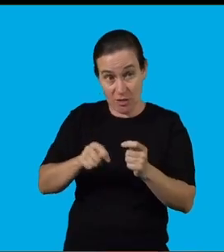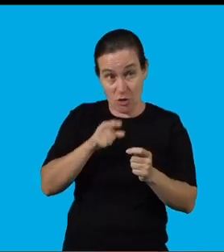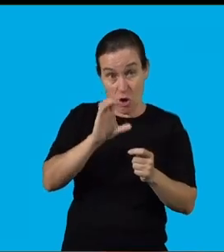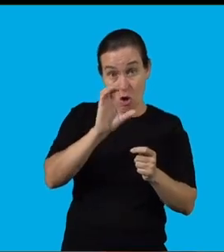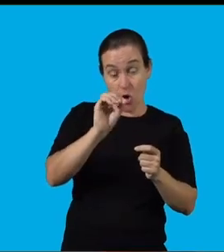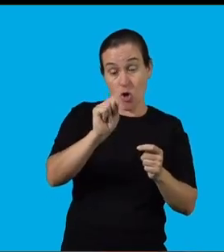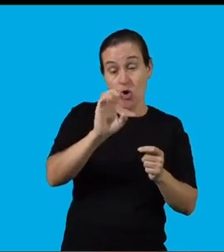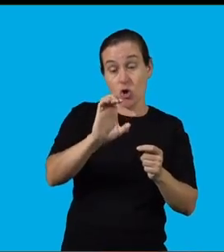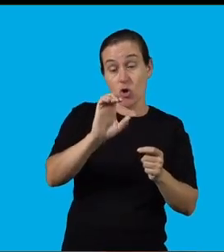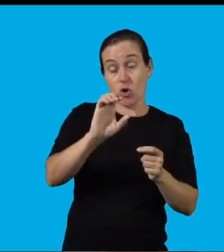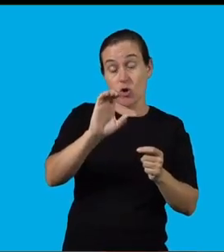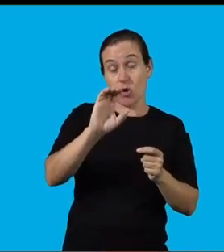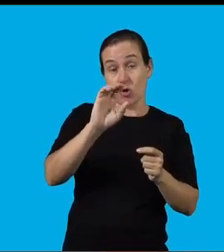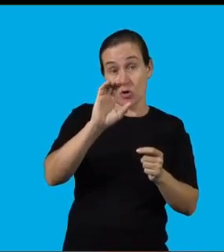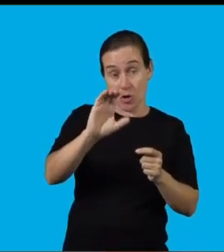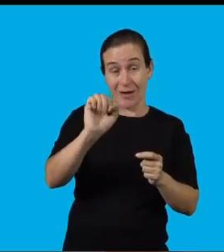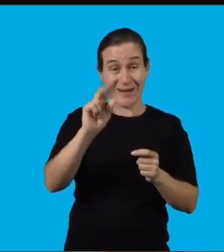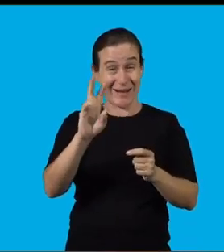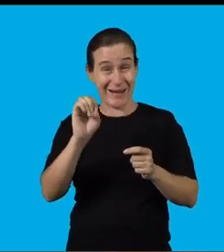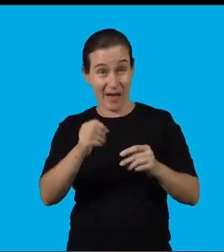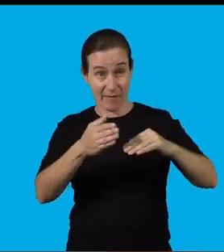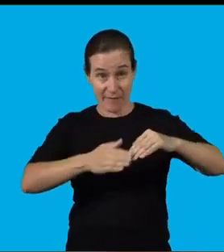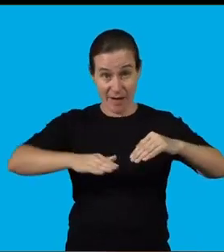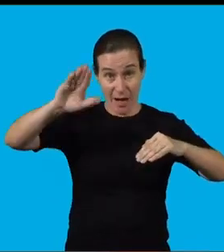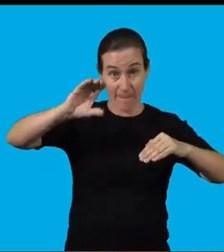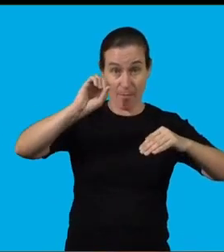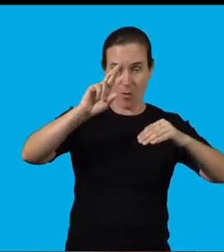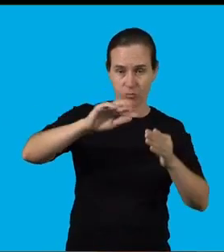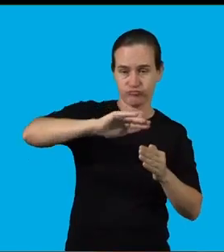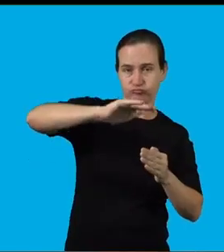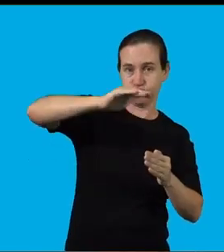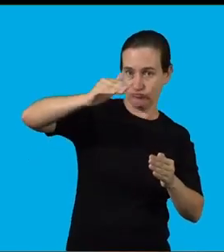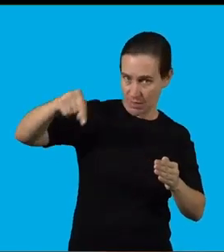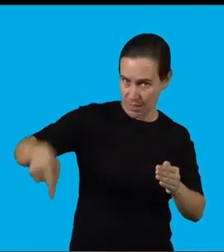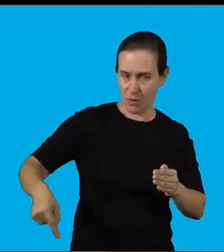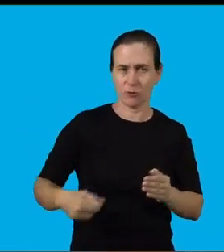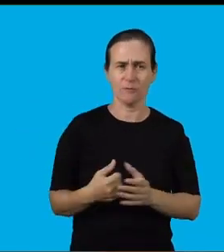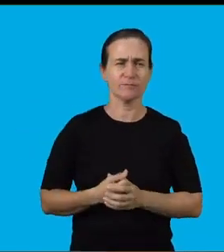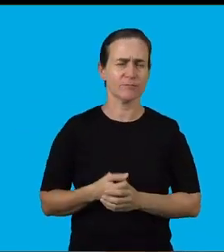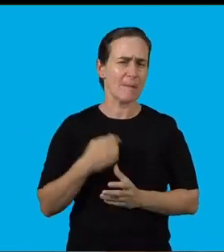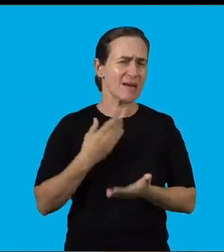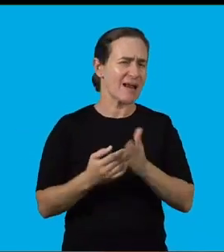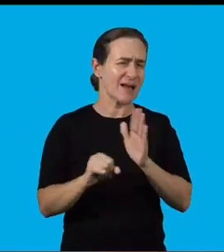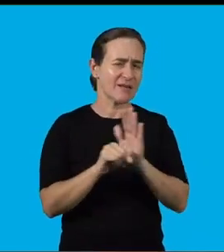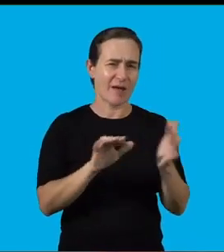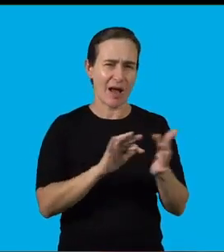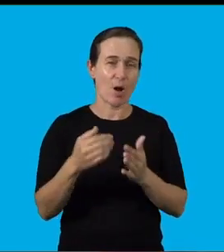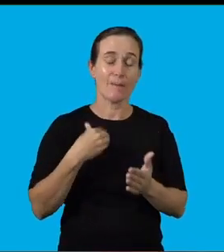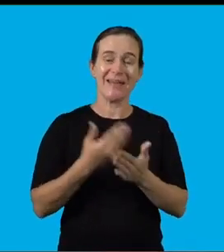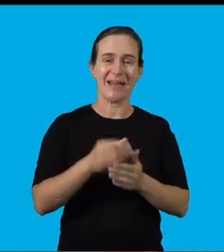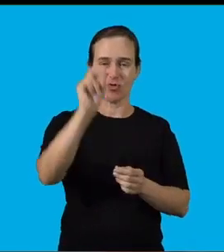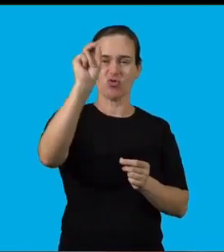up or concave down, okay? A good way to remember whether the graph is concave up or concave down is to